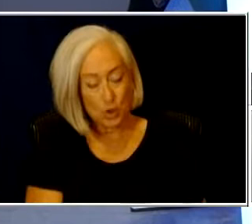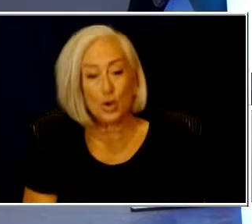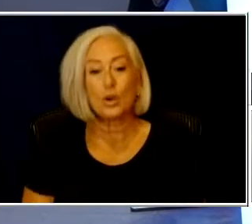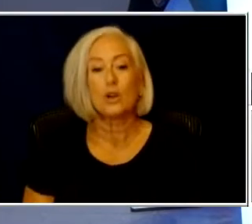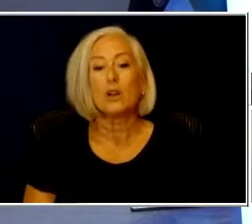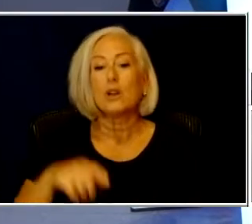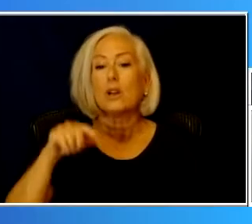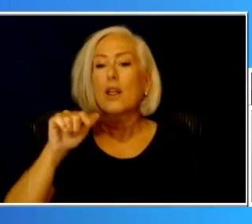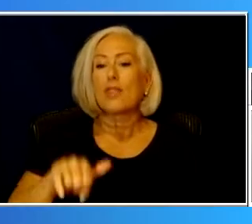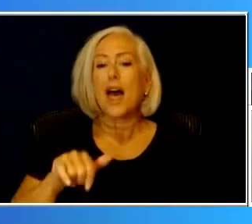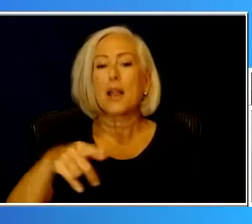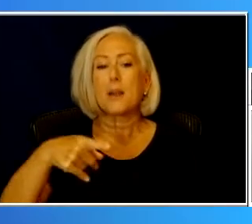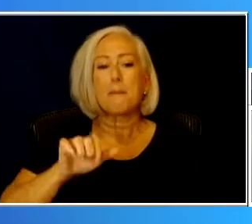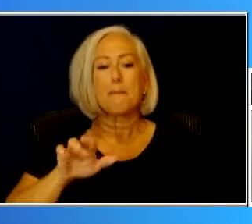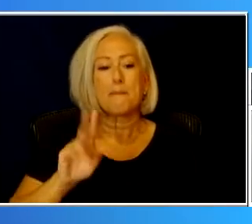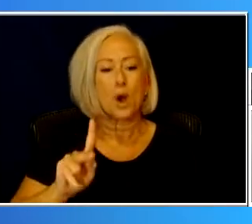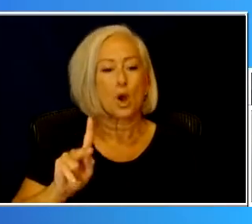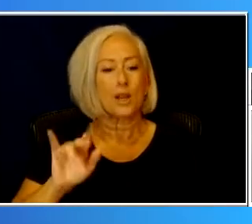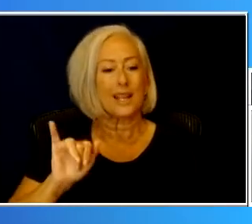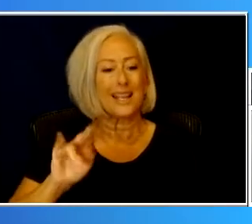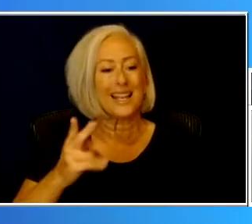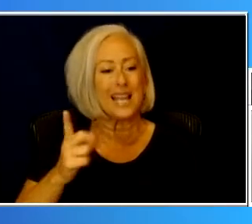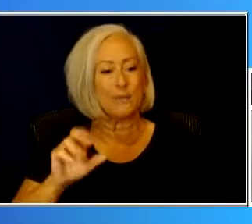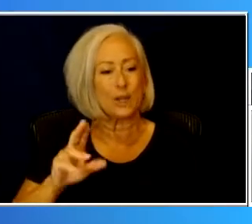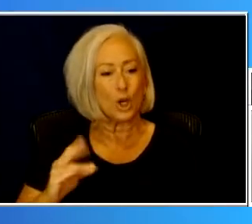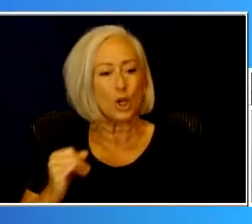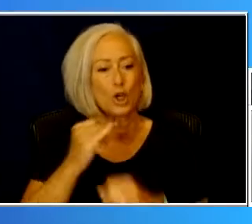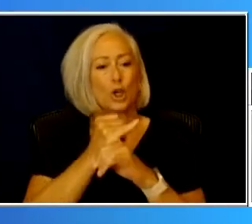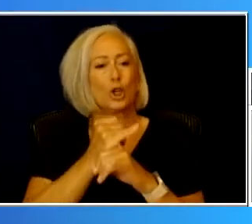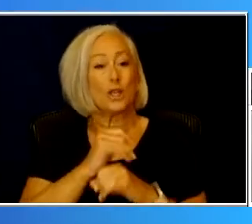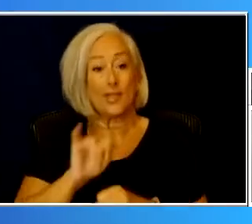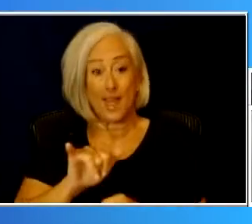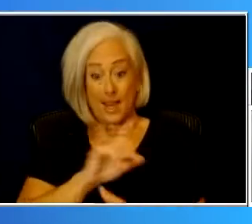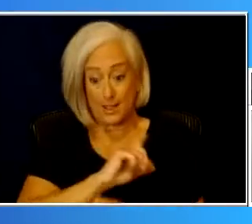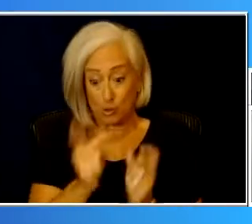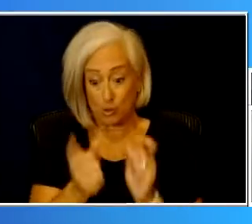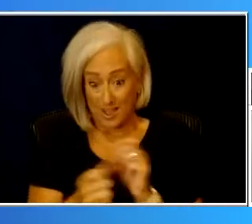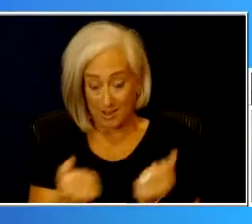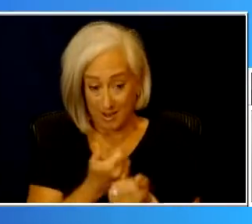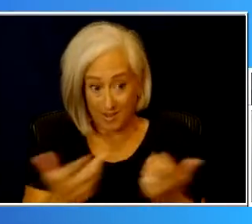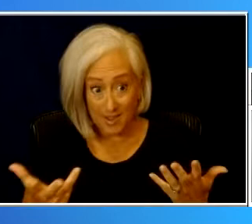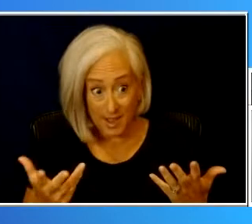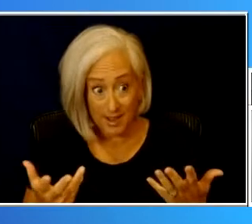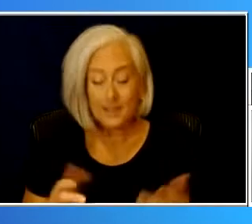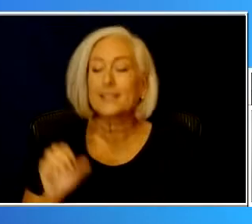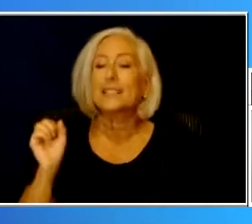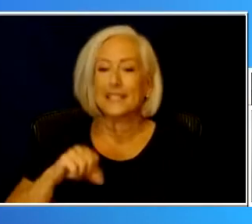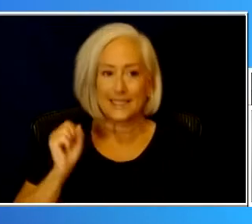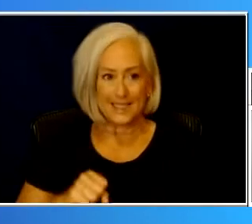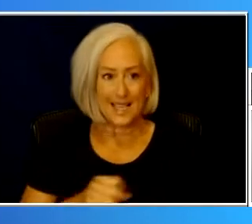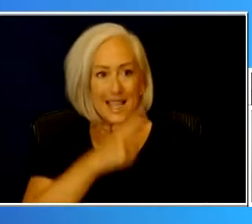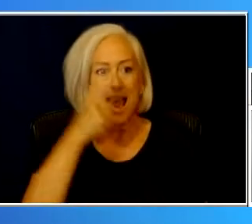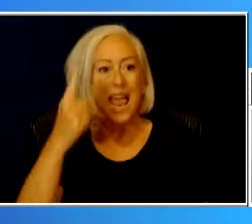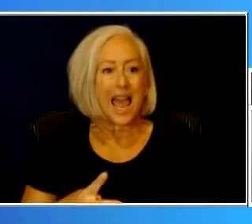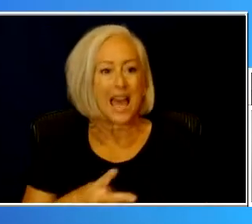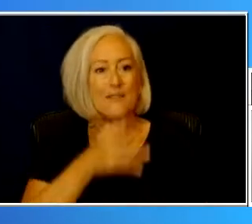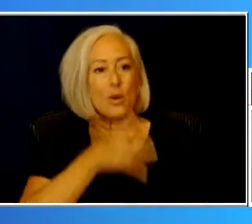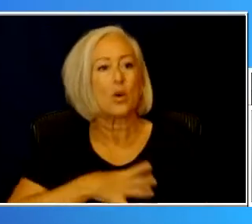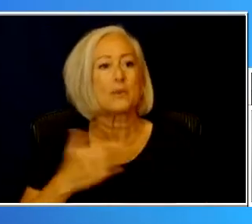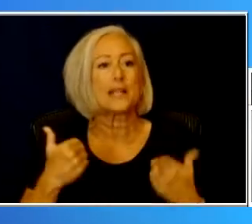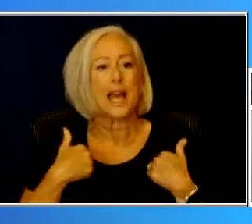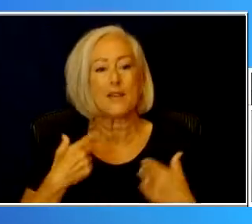opinion? Absolutely. So about half of women with ovarian cancer have something called homologous